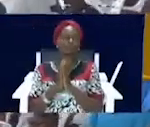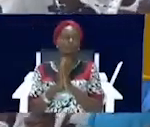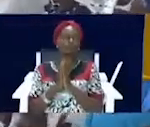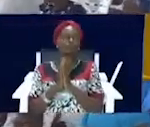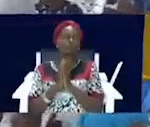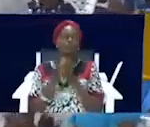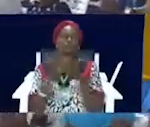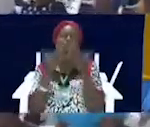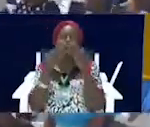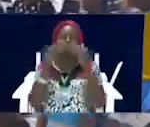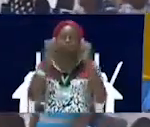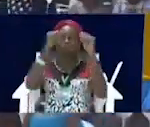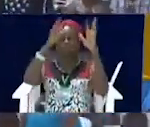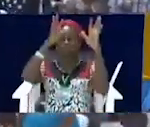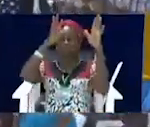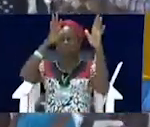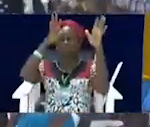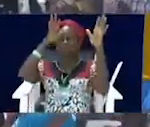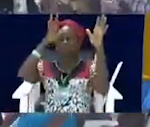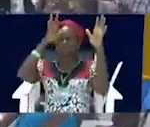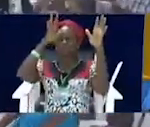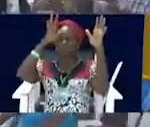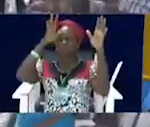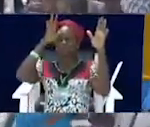Thank you, Father.